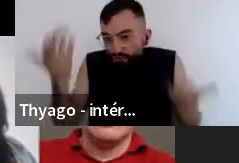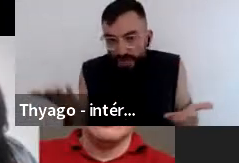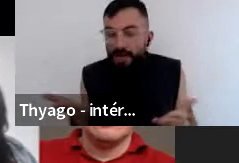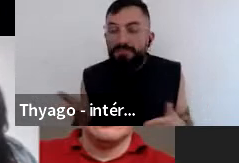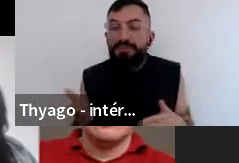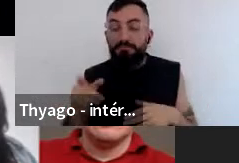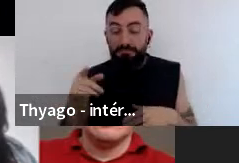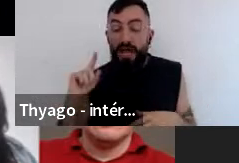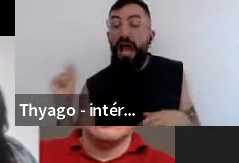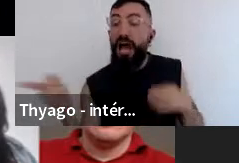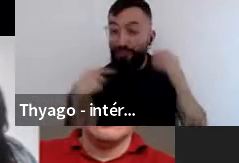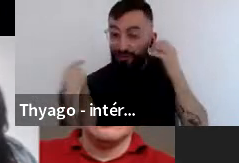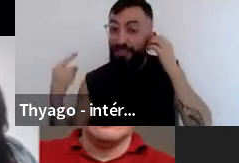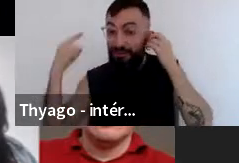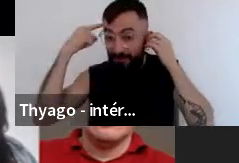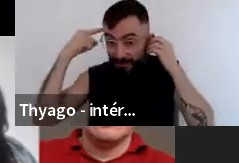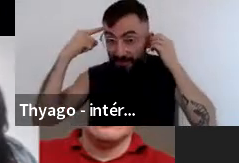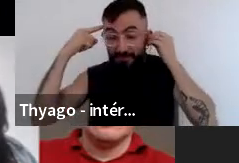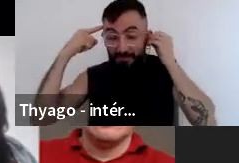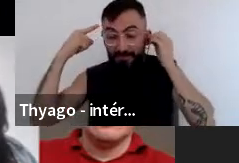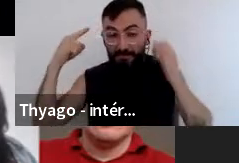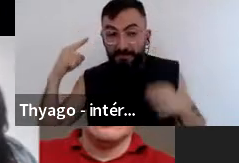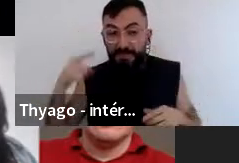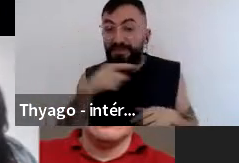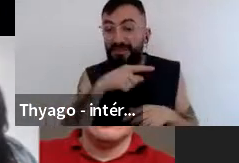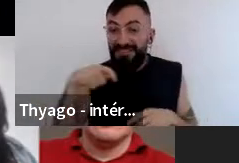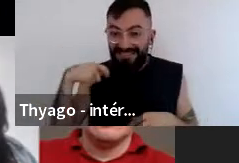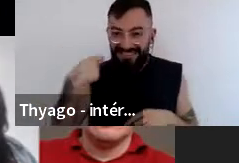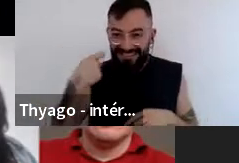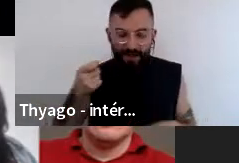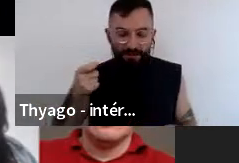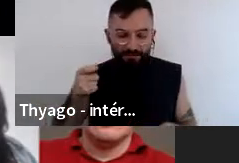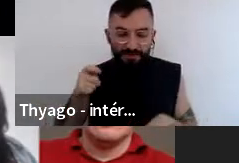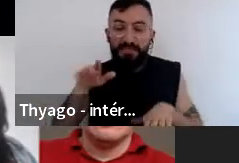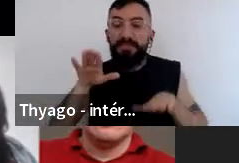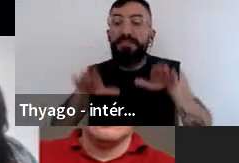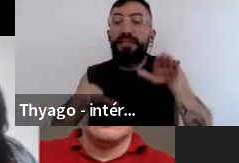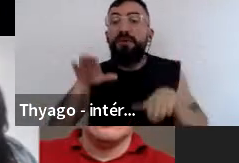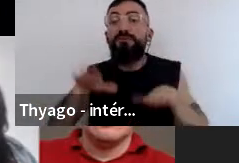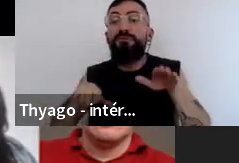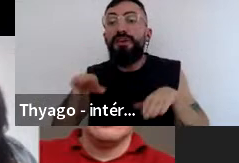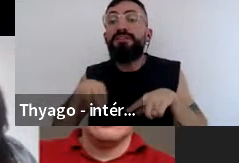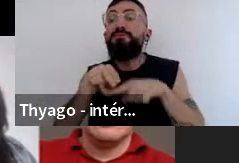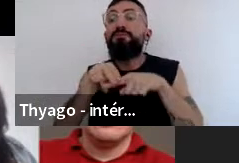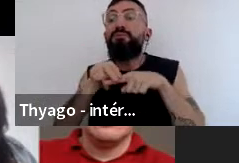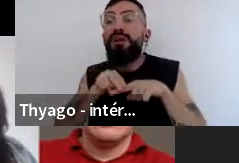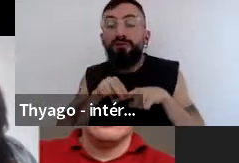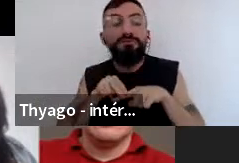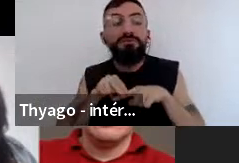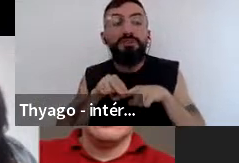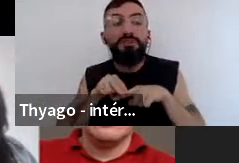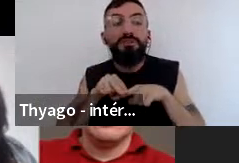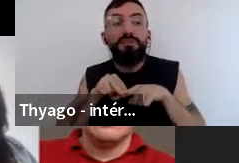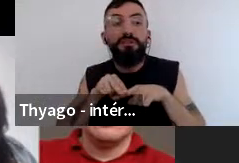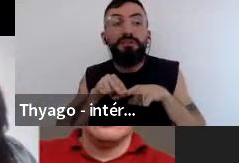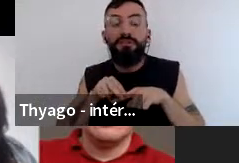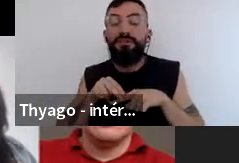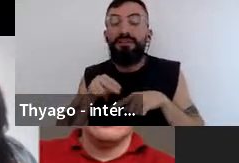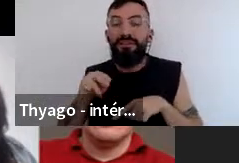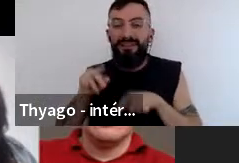for us, this sign is probably the result of a combination of the manual